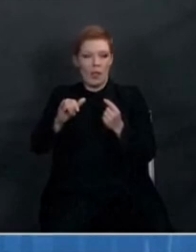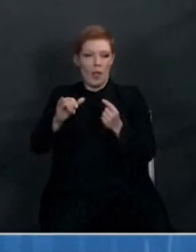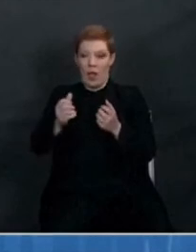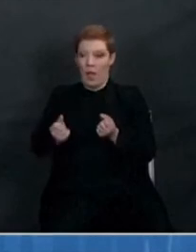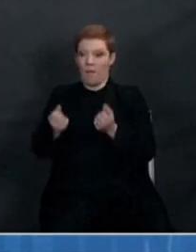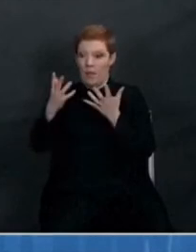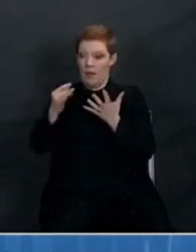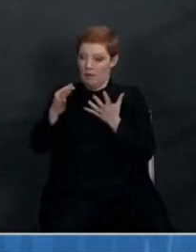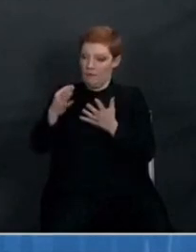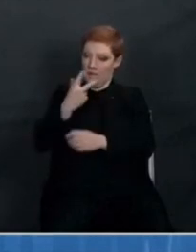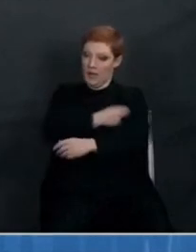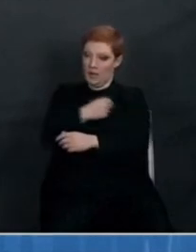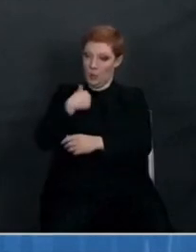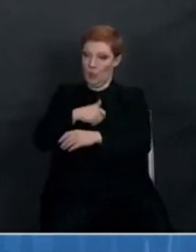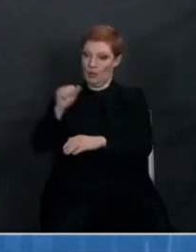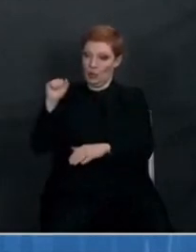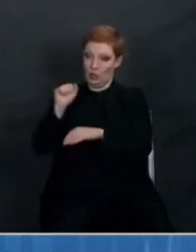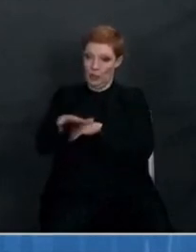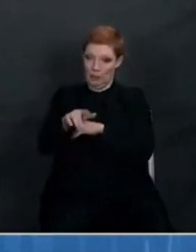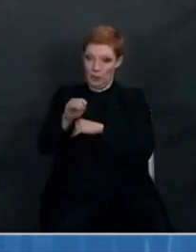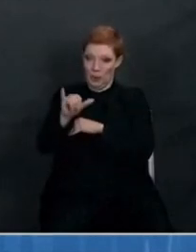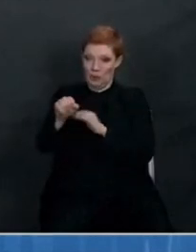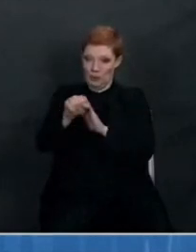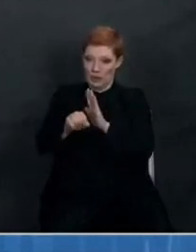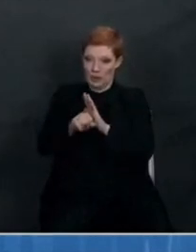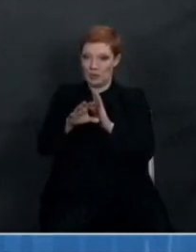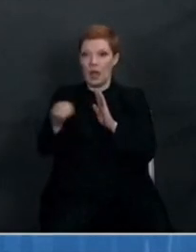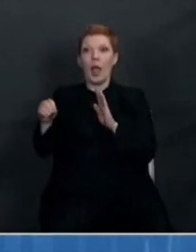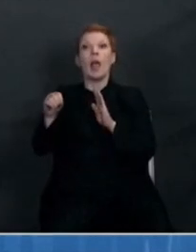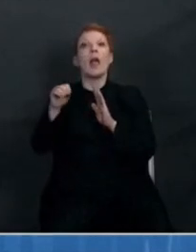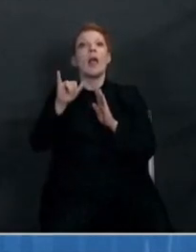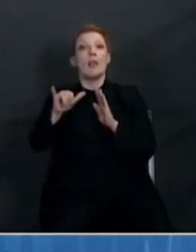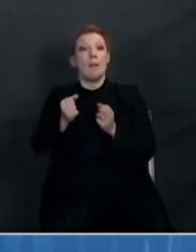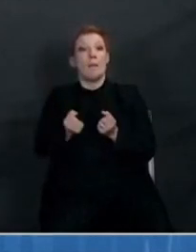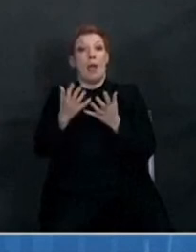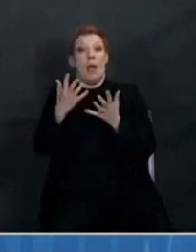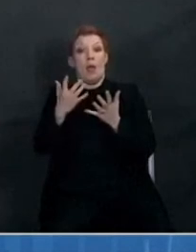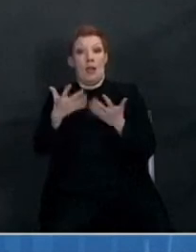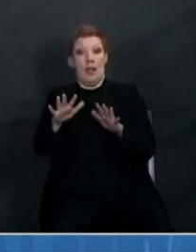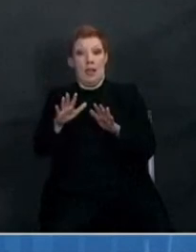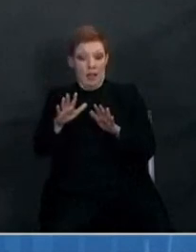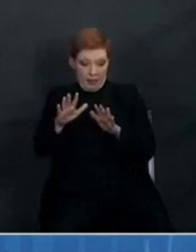states and the number of vaccines that have been administered. We've now